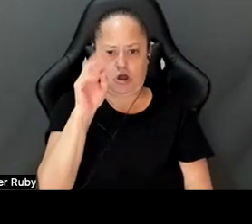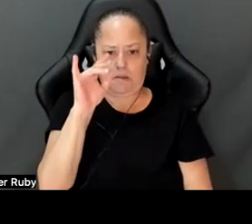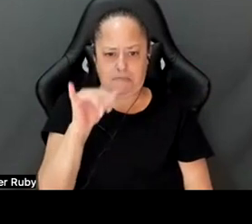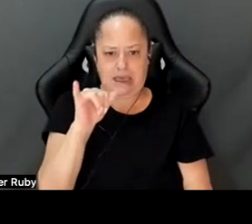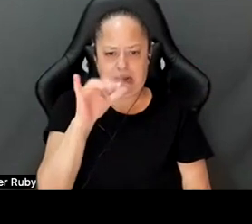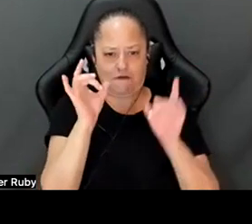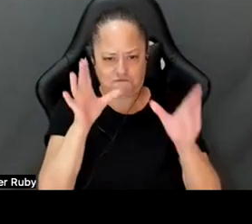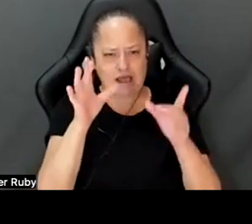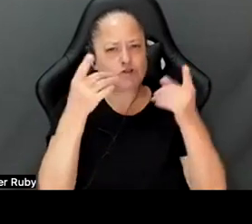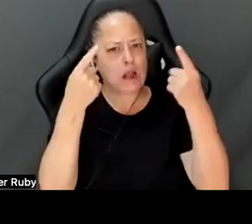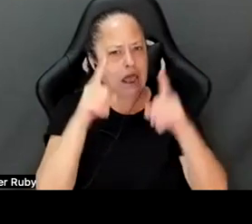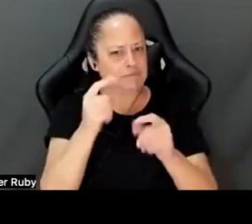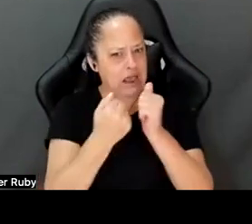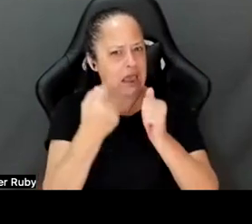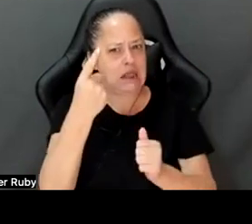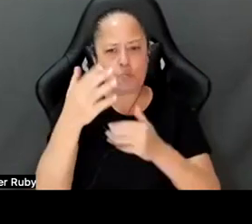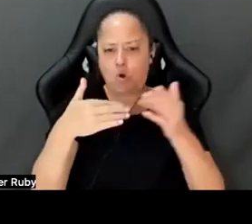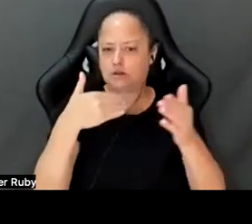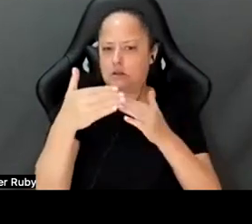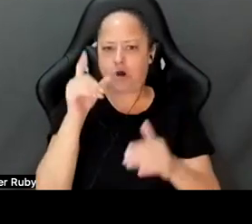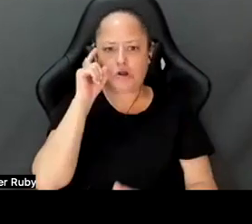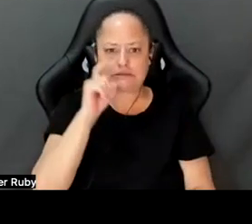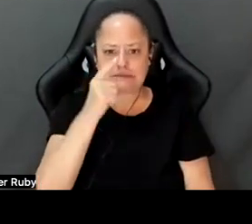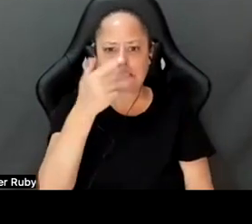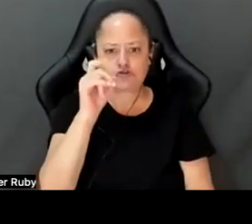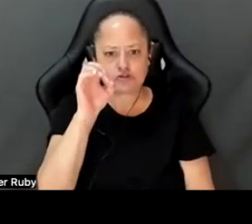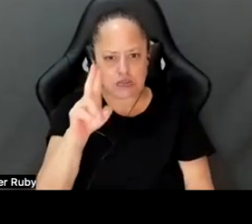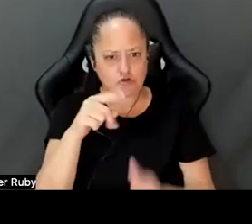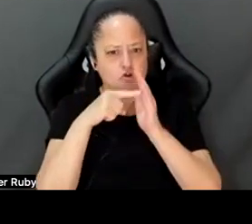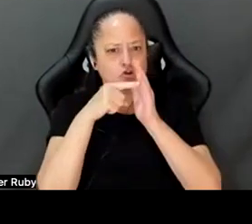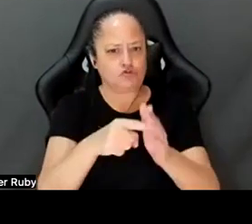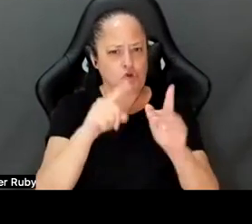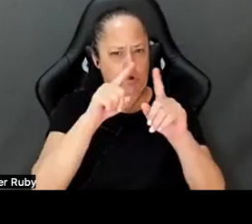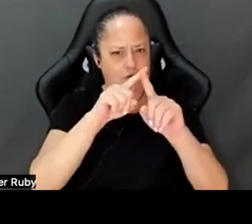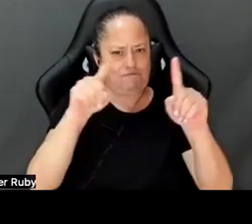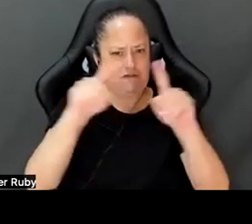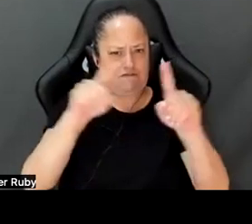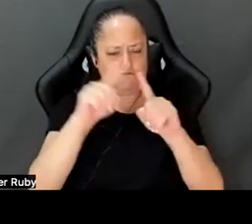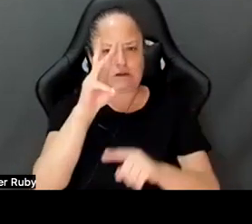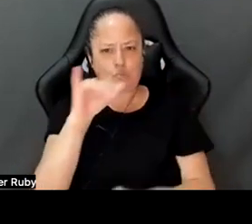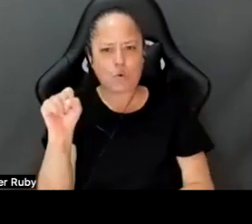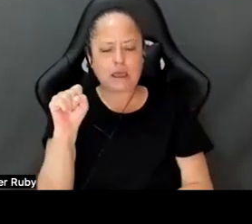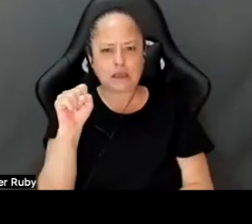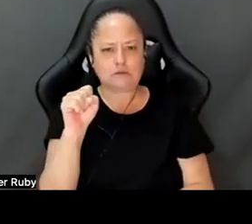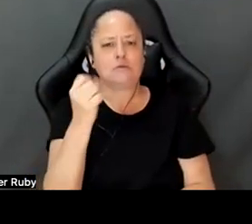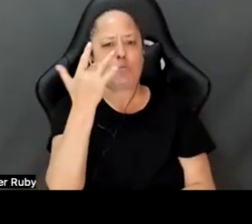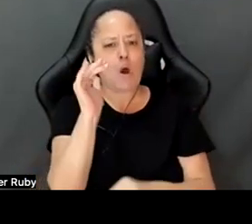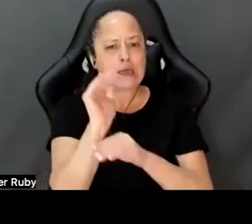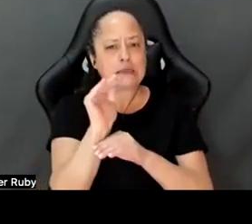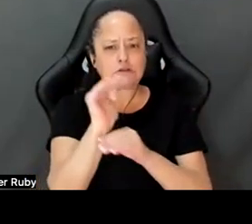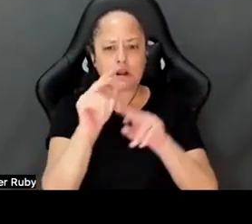to anyone regardless of their gender or sex, and it shows itself in a variety of ways, which is why tonight